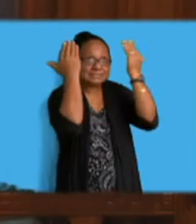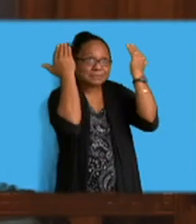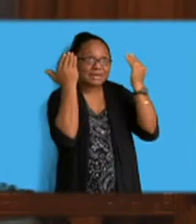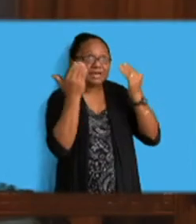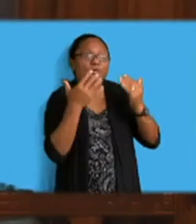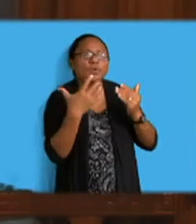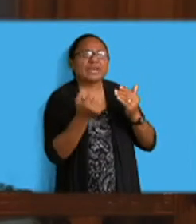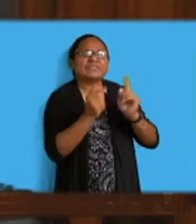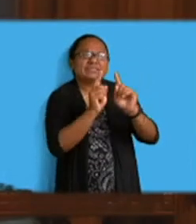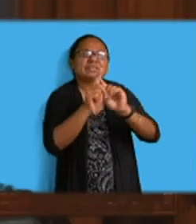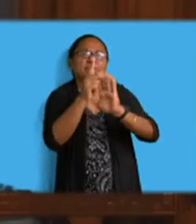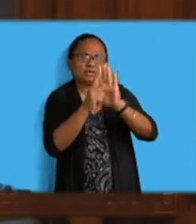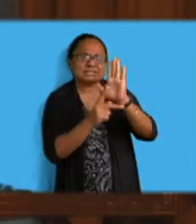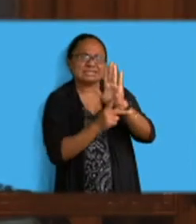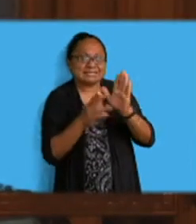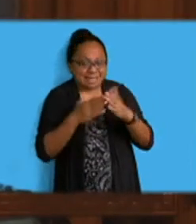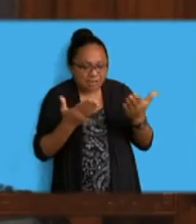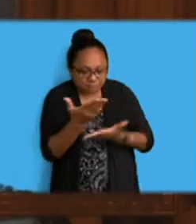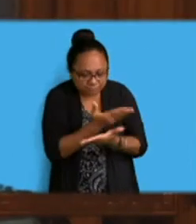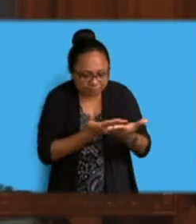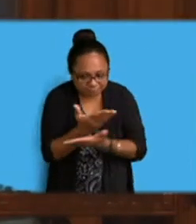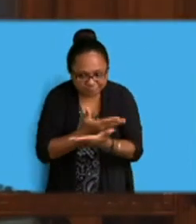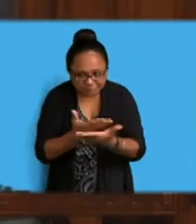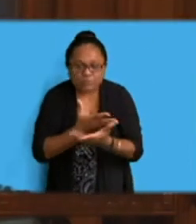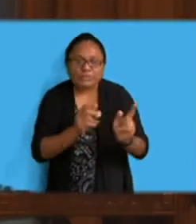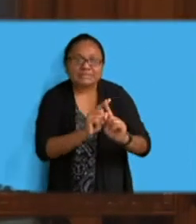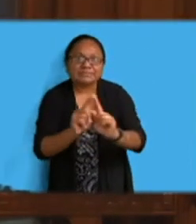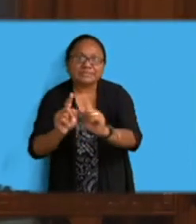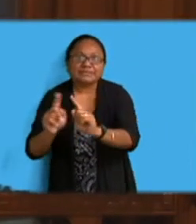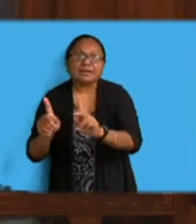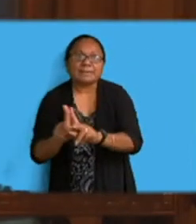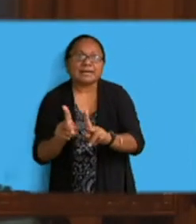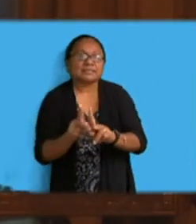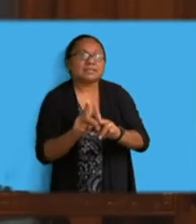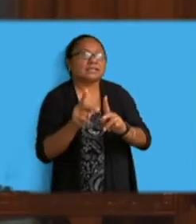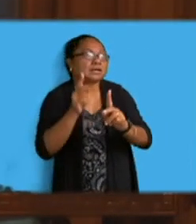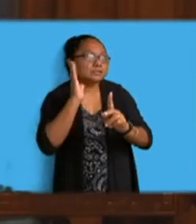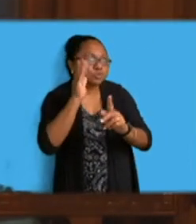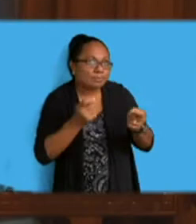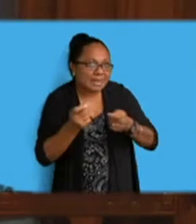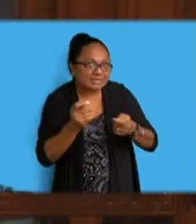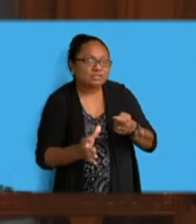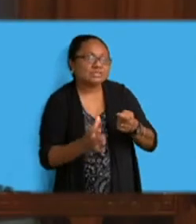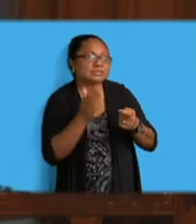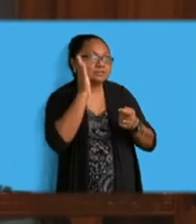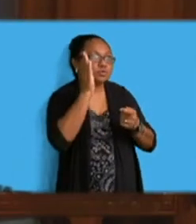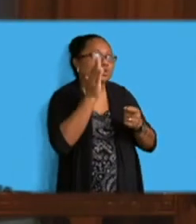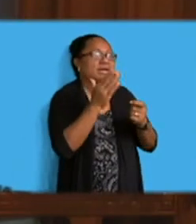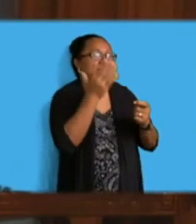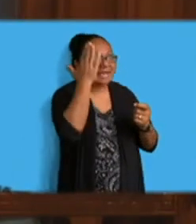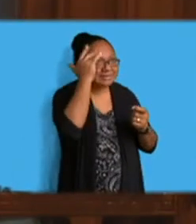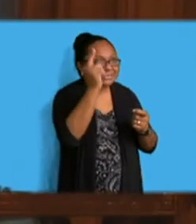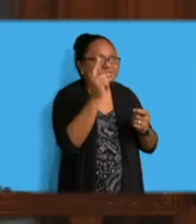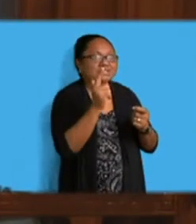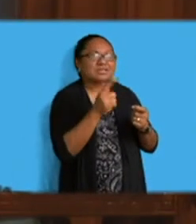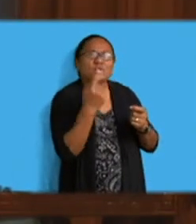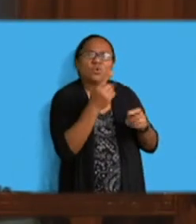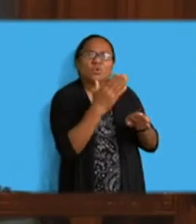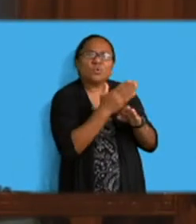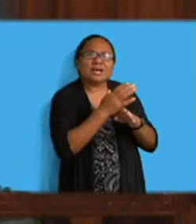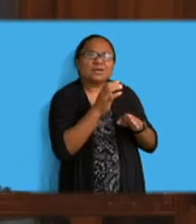policies. Consultations are carried out with relevant stakeholders, which include school managers, school head teachers, canteen operators, and other relevant